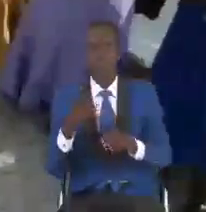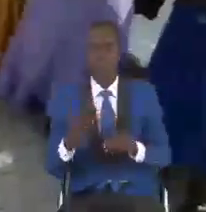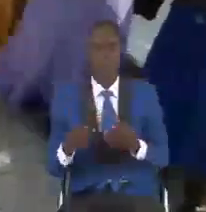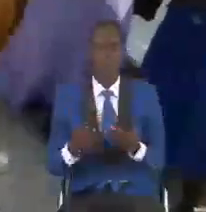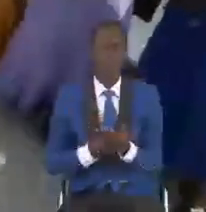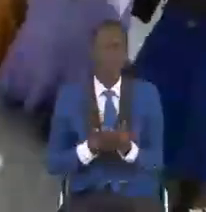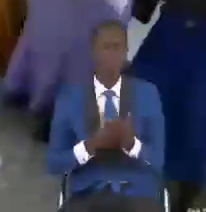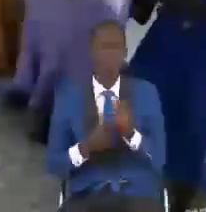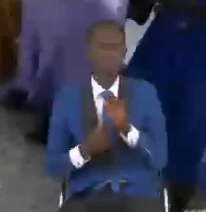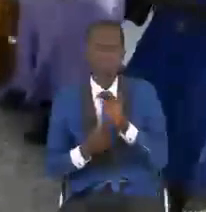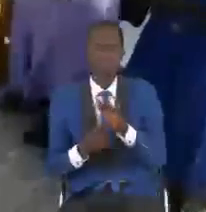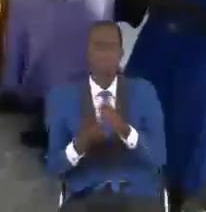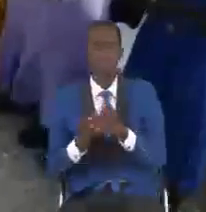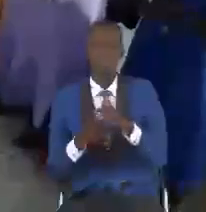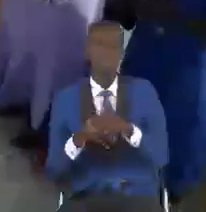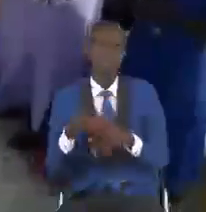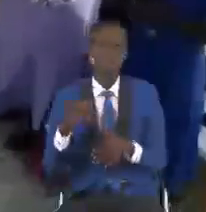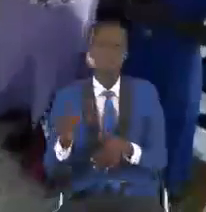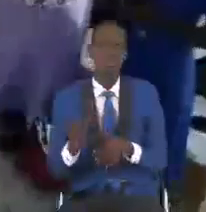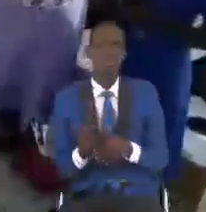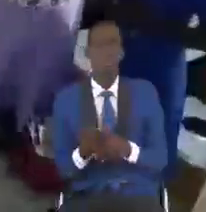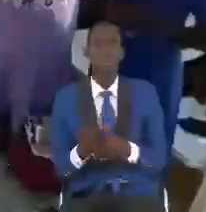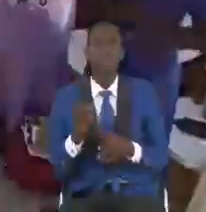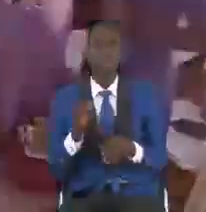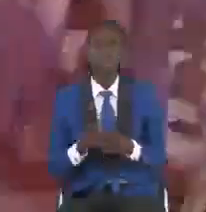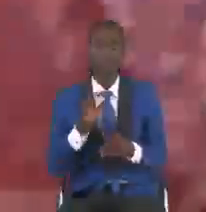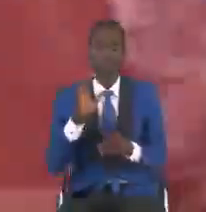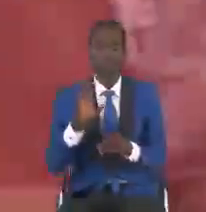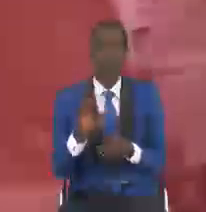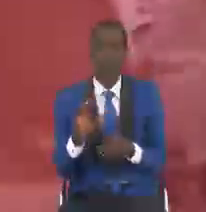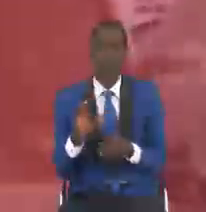out. In your congregation,